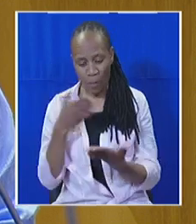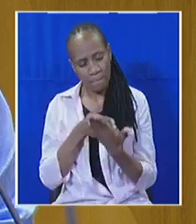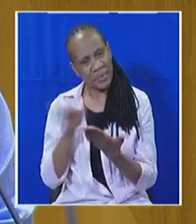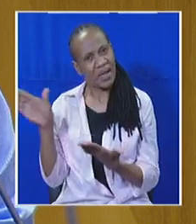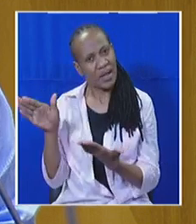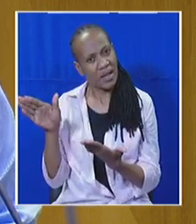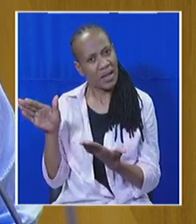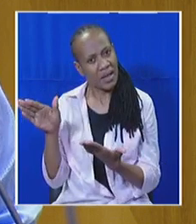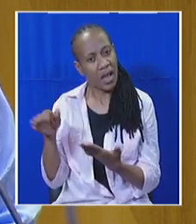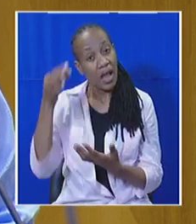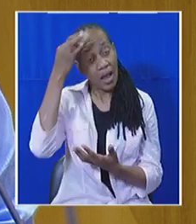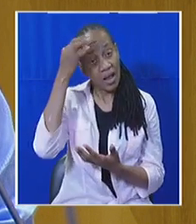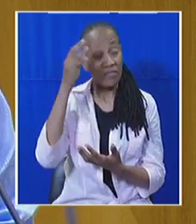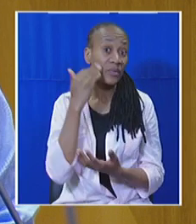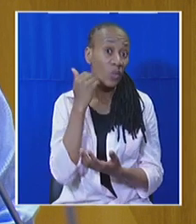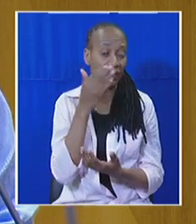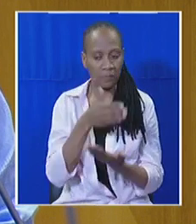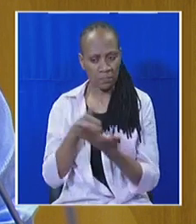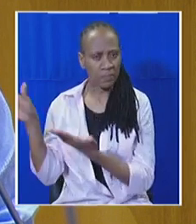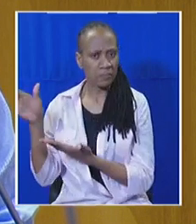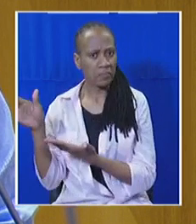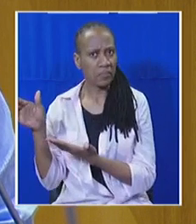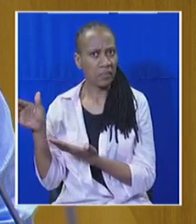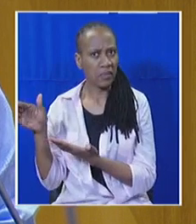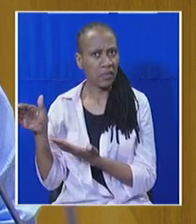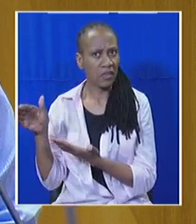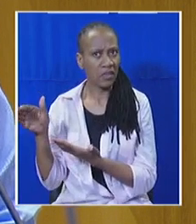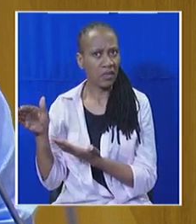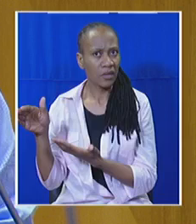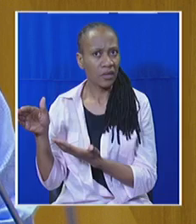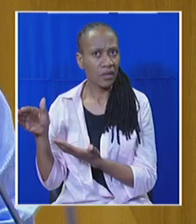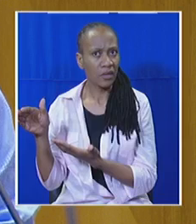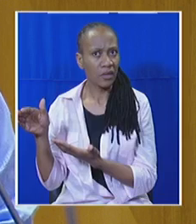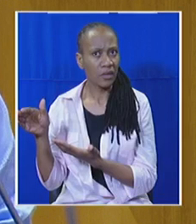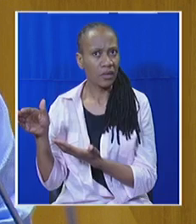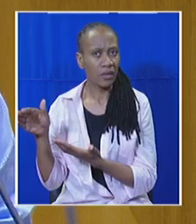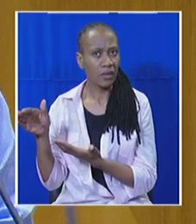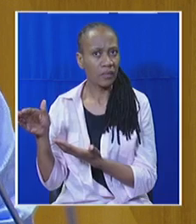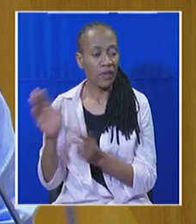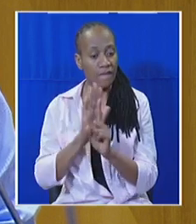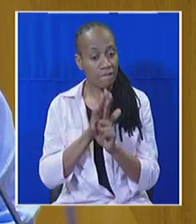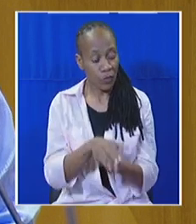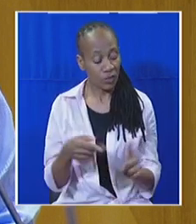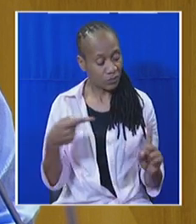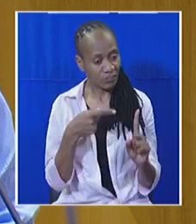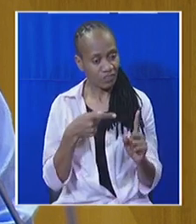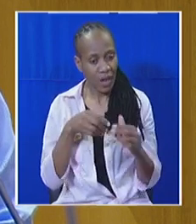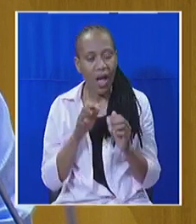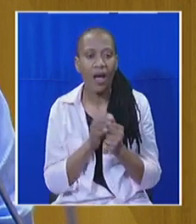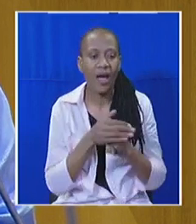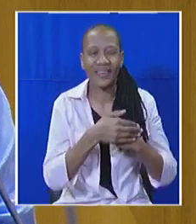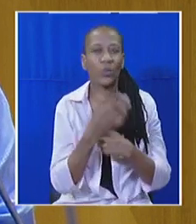by the apartheid government and could no longer hold office in any union, forcing her to go underground in